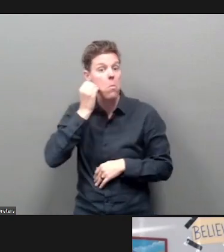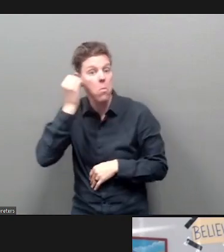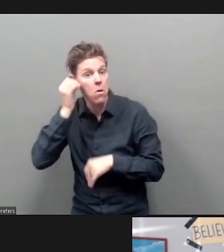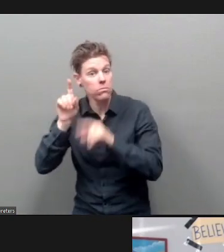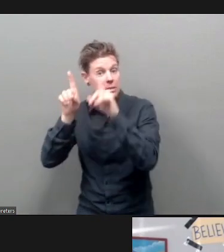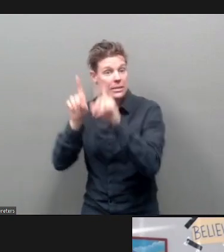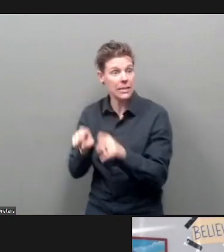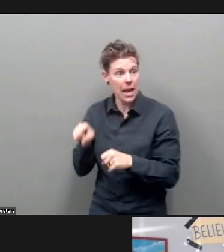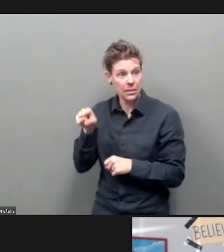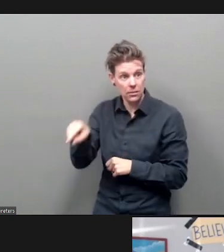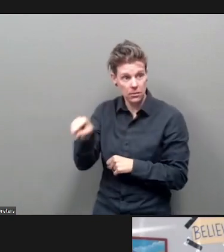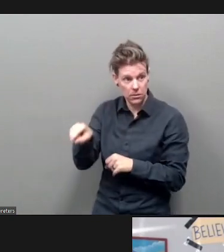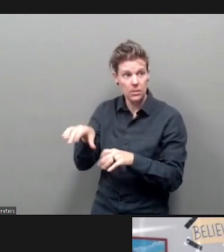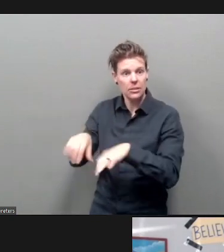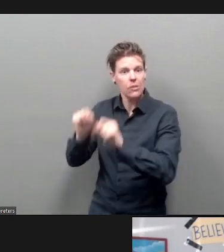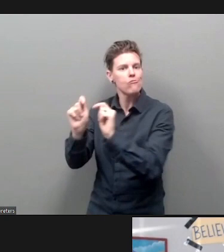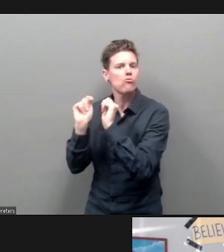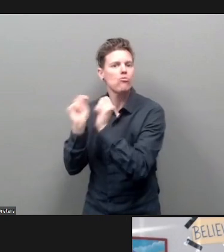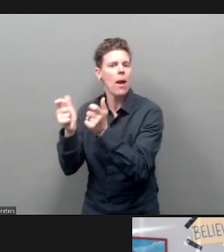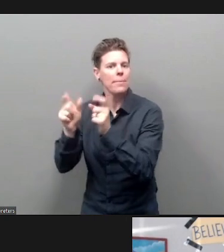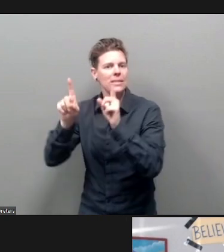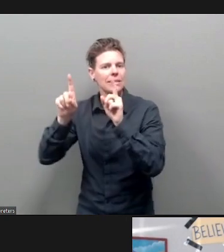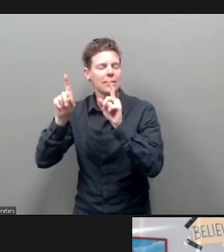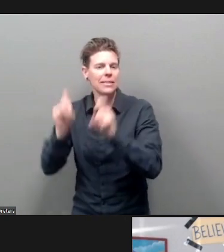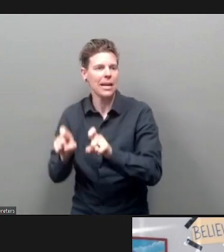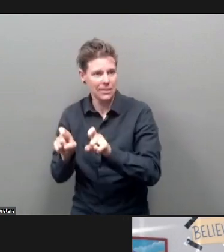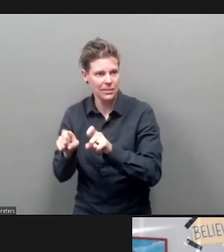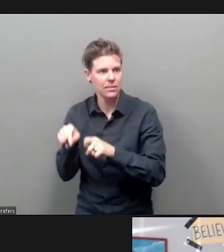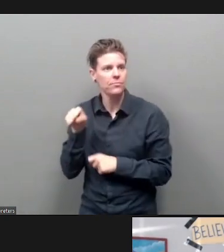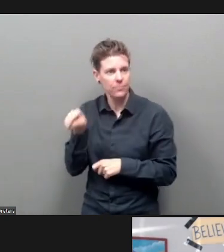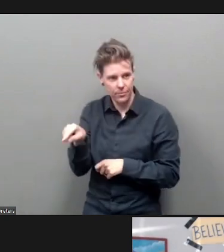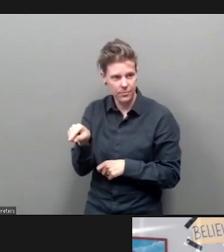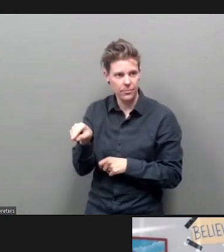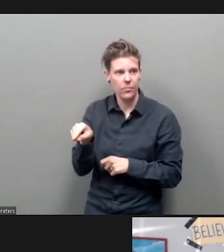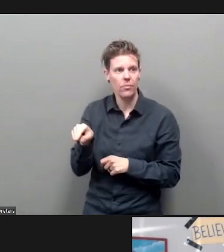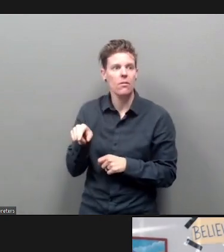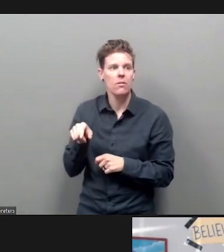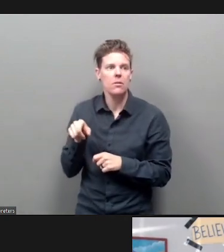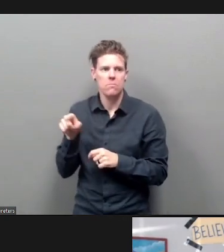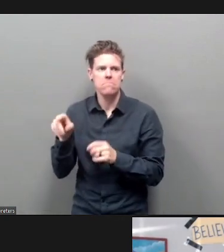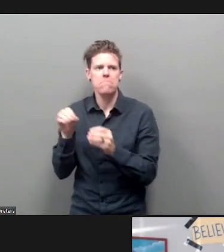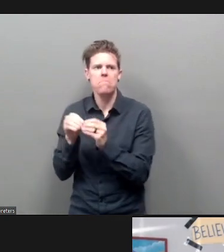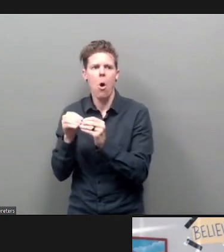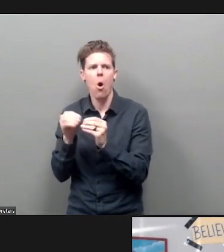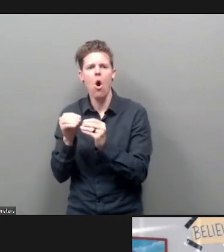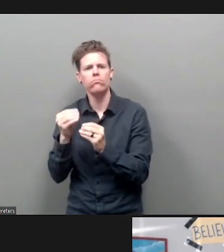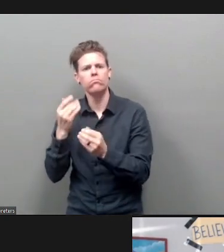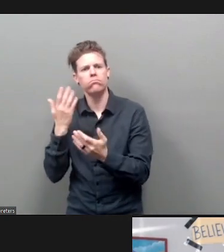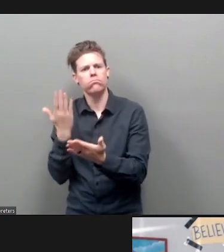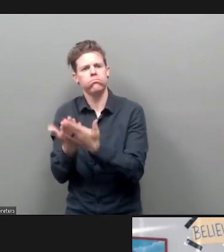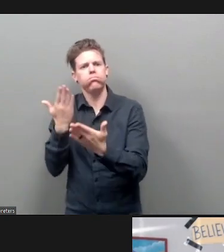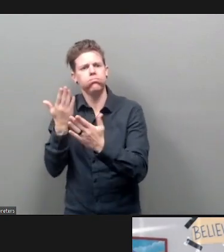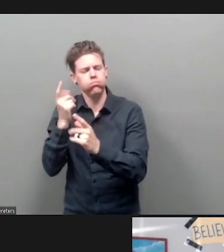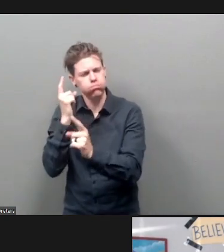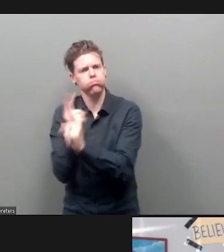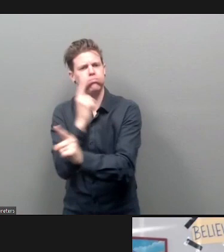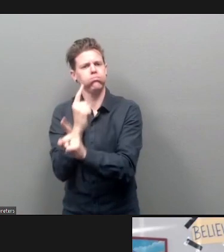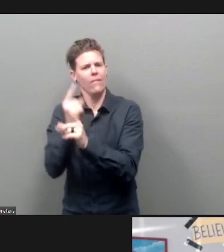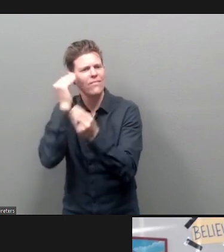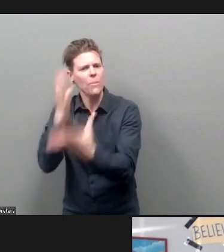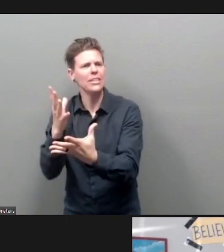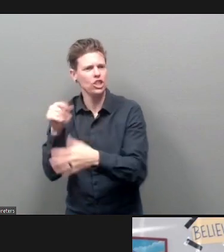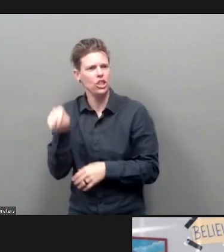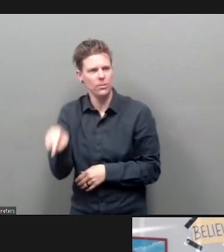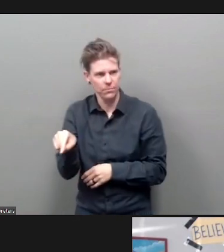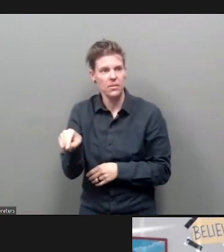tests can provide greater accuracy if you do it serially, like day 1, day